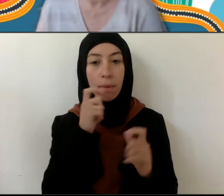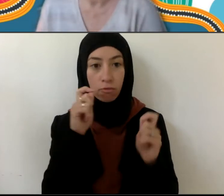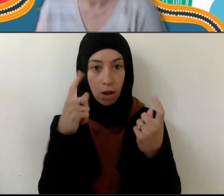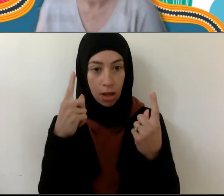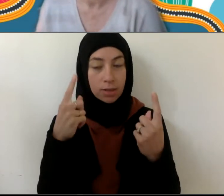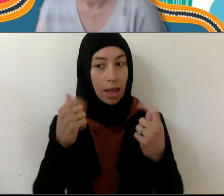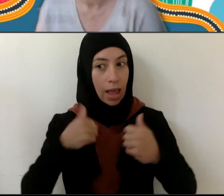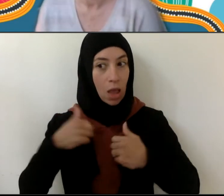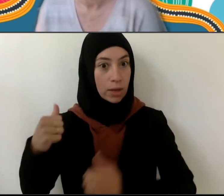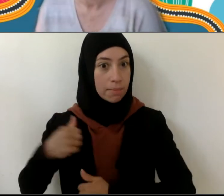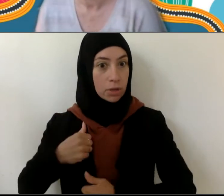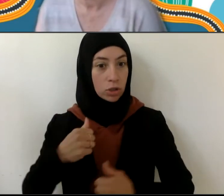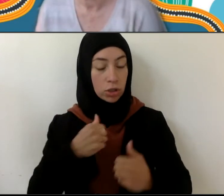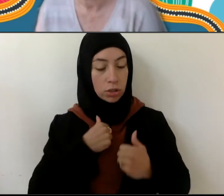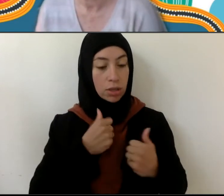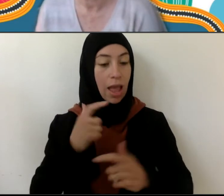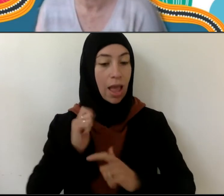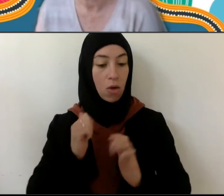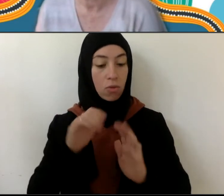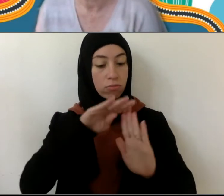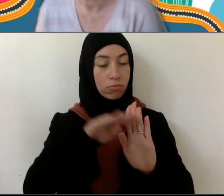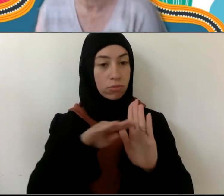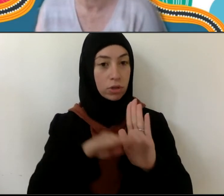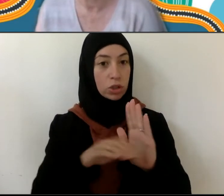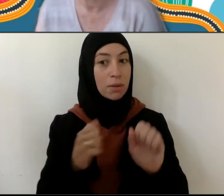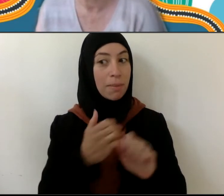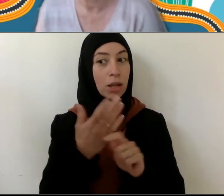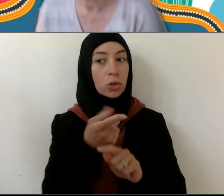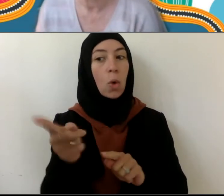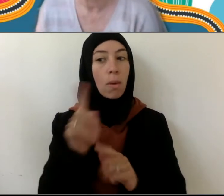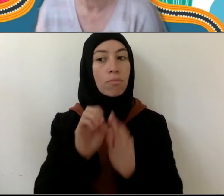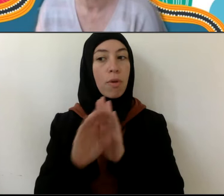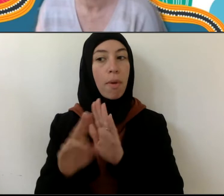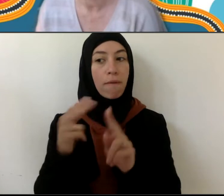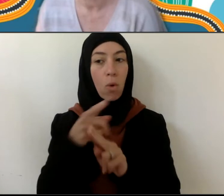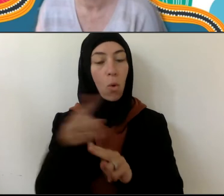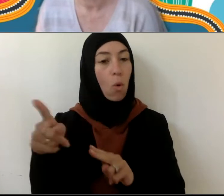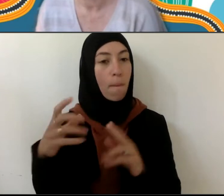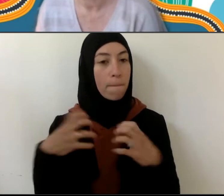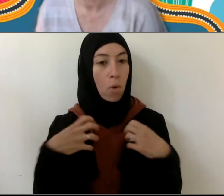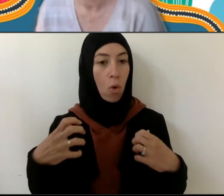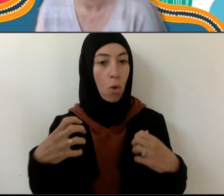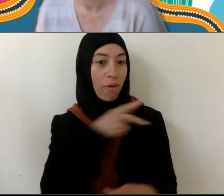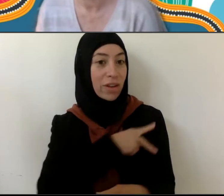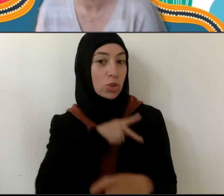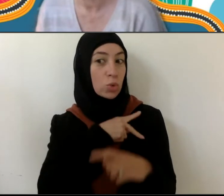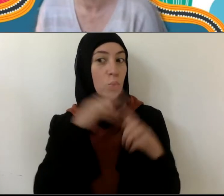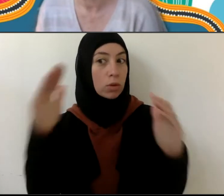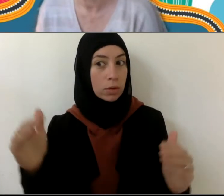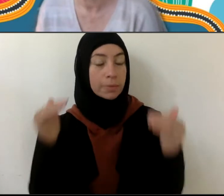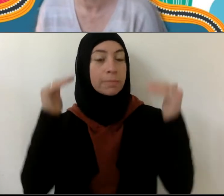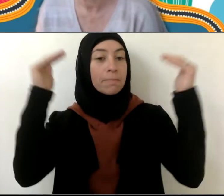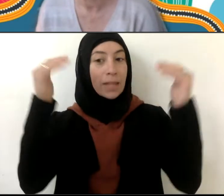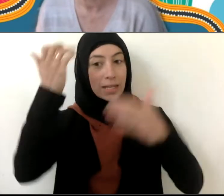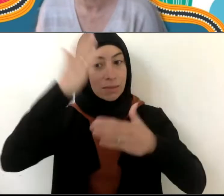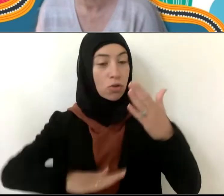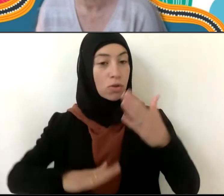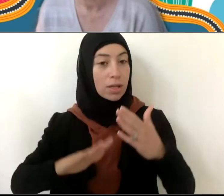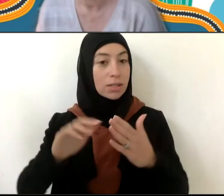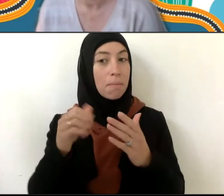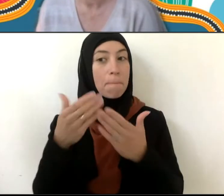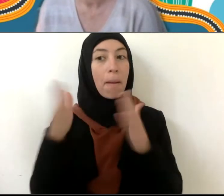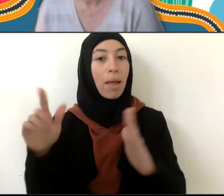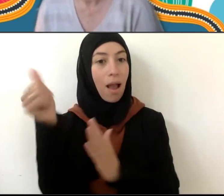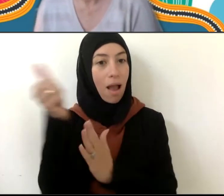commissions are mostly aimed at experienced public artists. But if you're not an experienced public artist, we